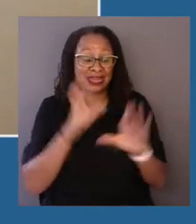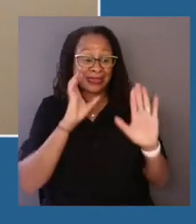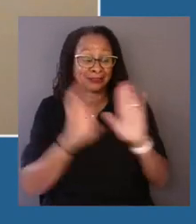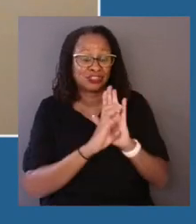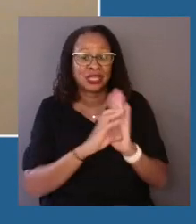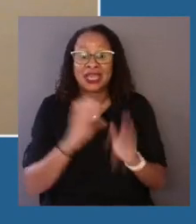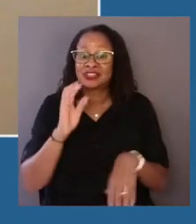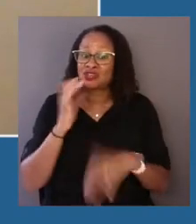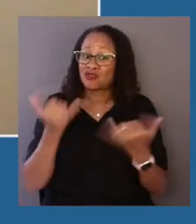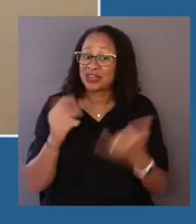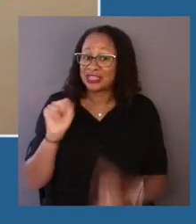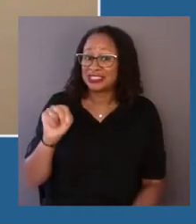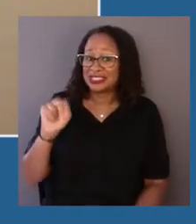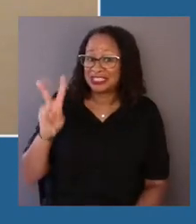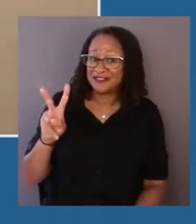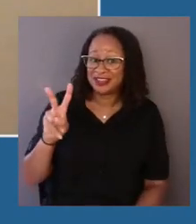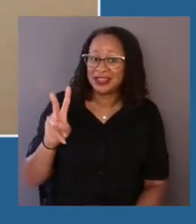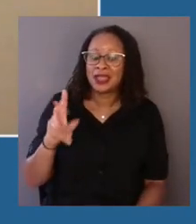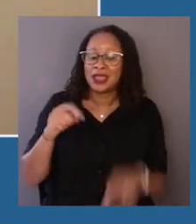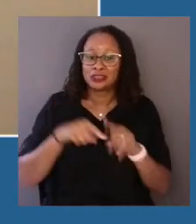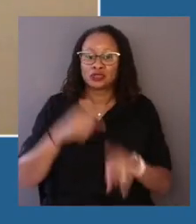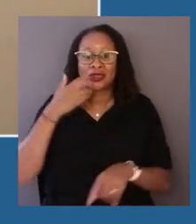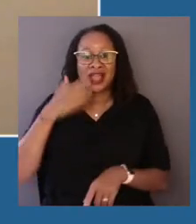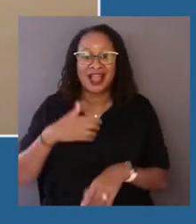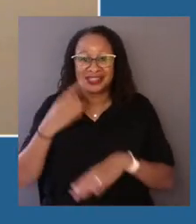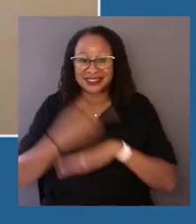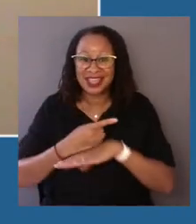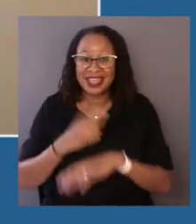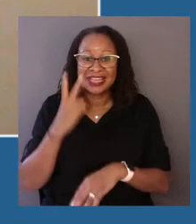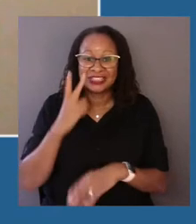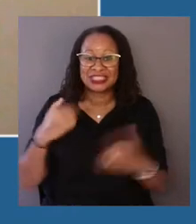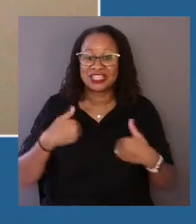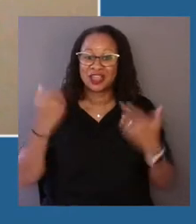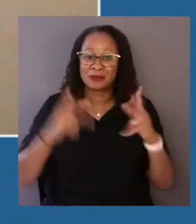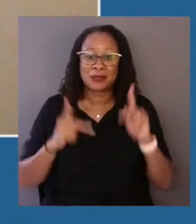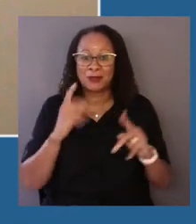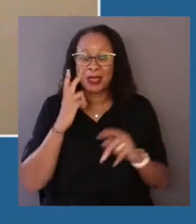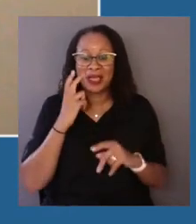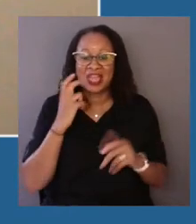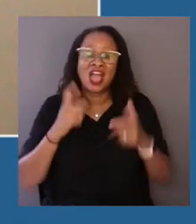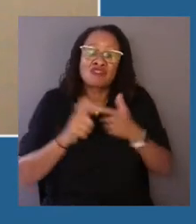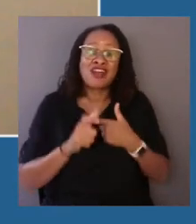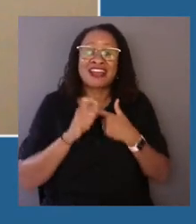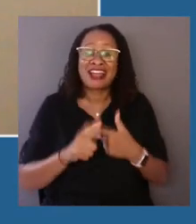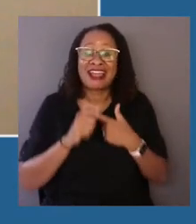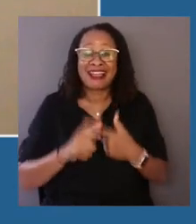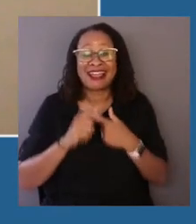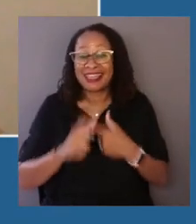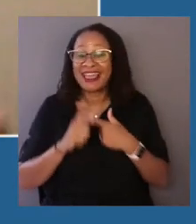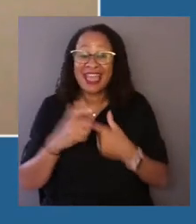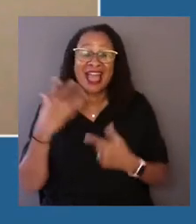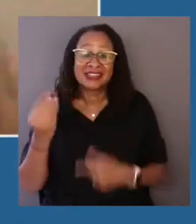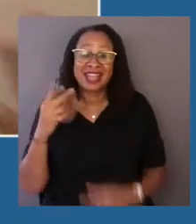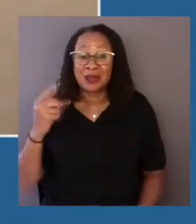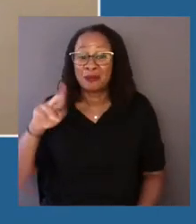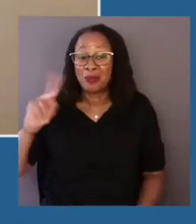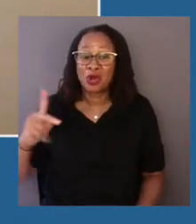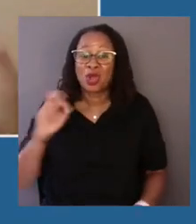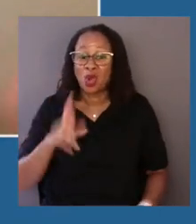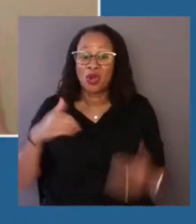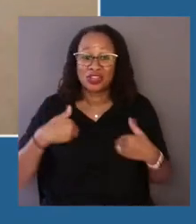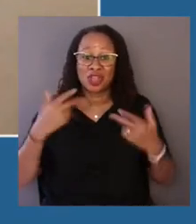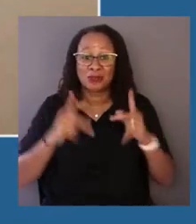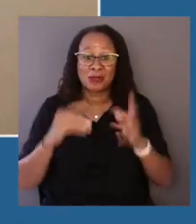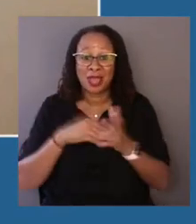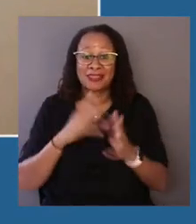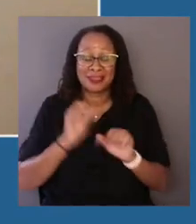the TV during a heat wave day and you see young people running alongside a park or young people in the beach,